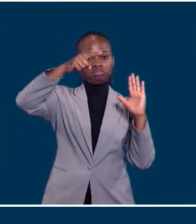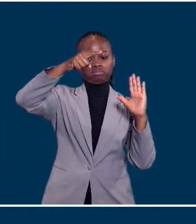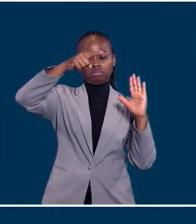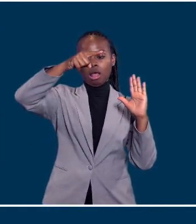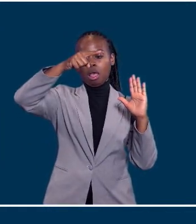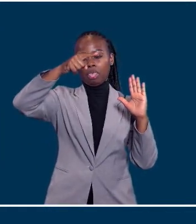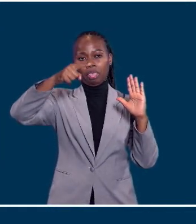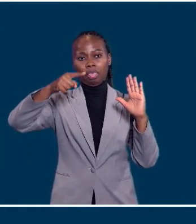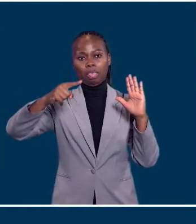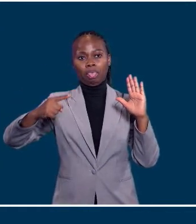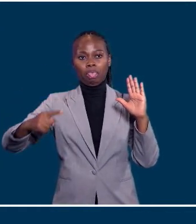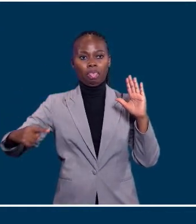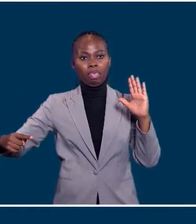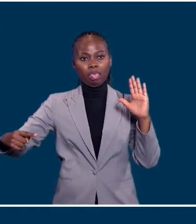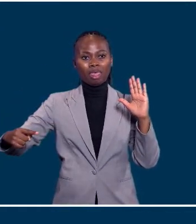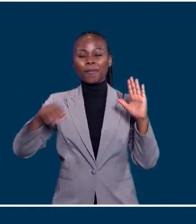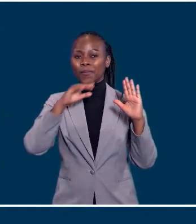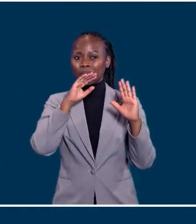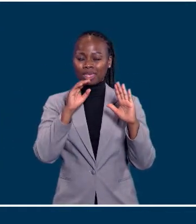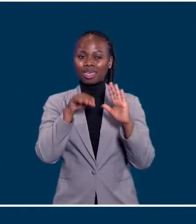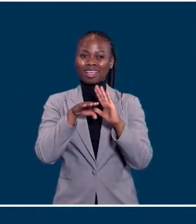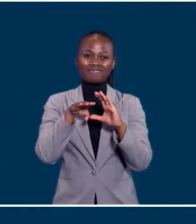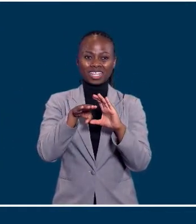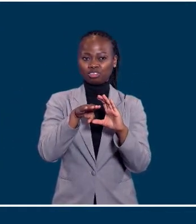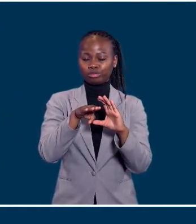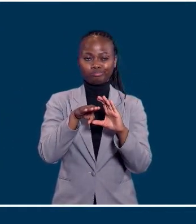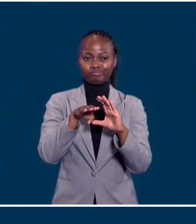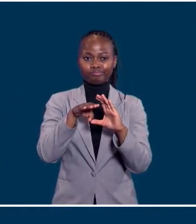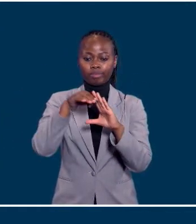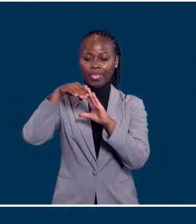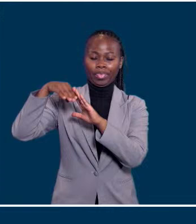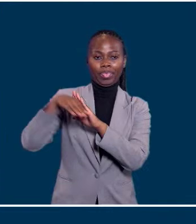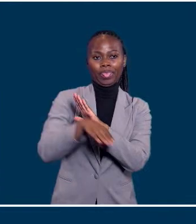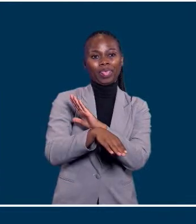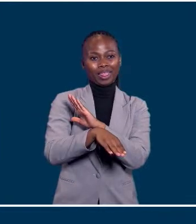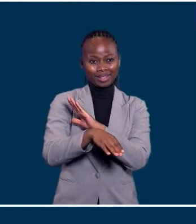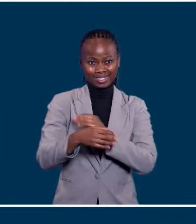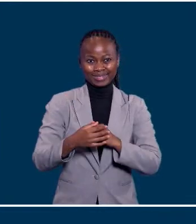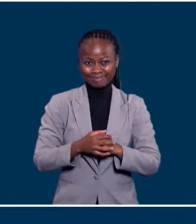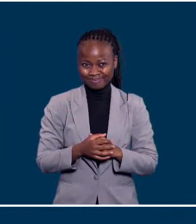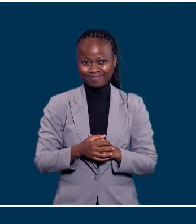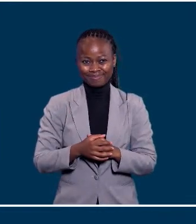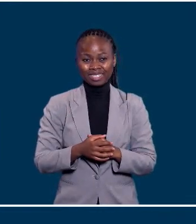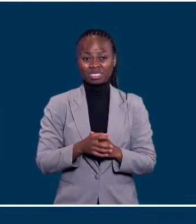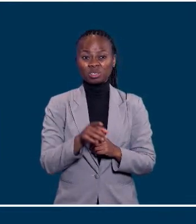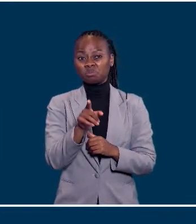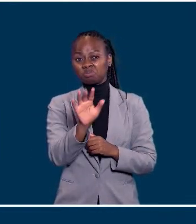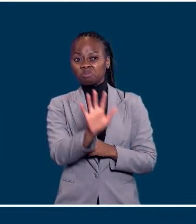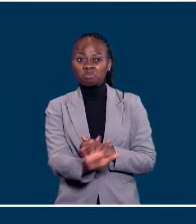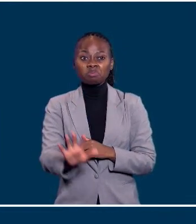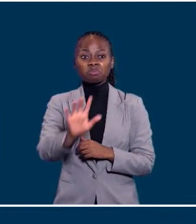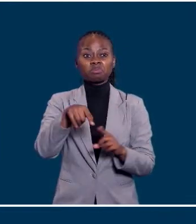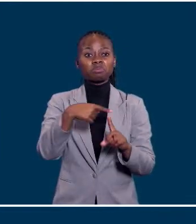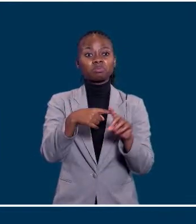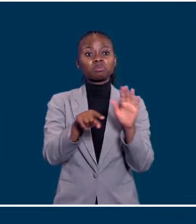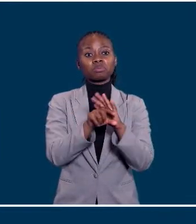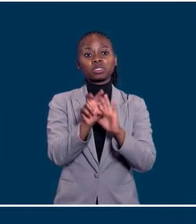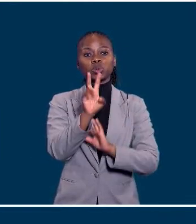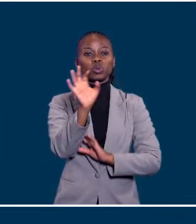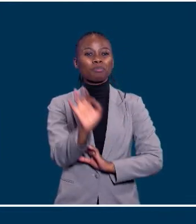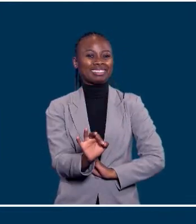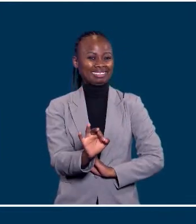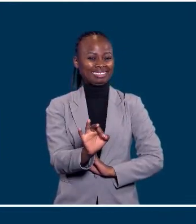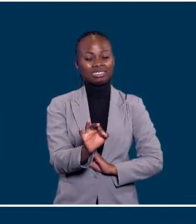much more adverse inflation outcome, which is the green, going up to 2% over